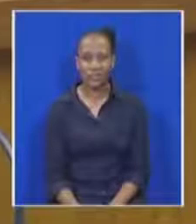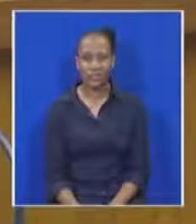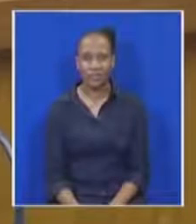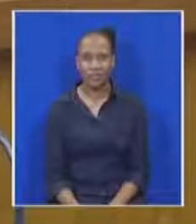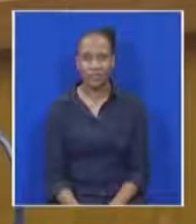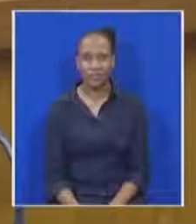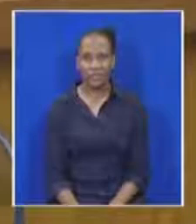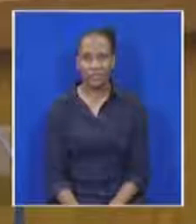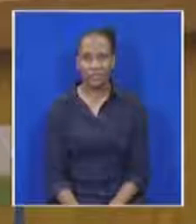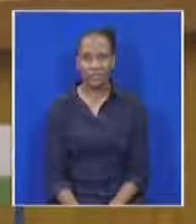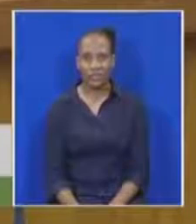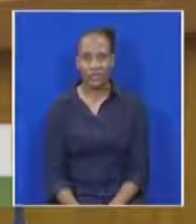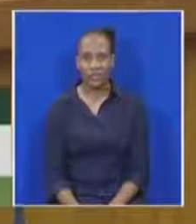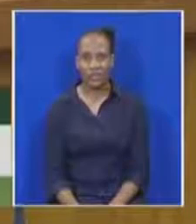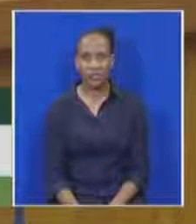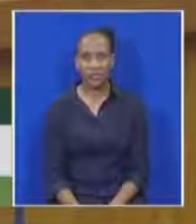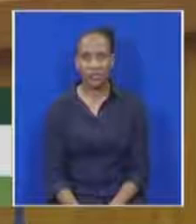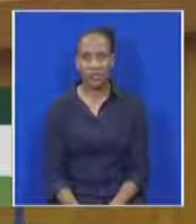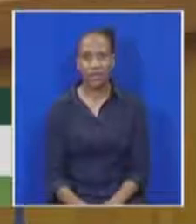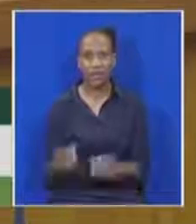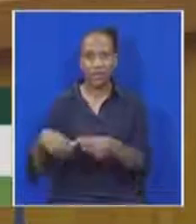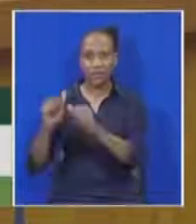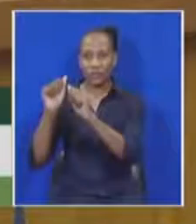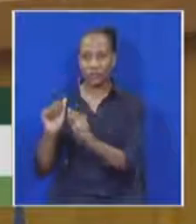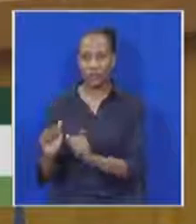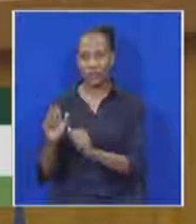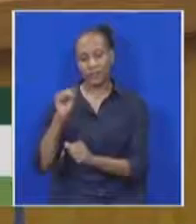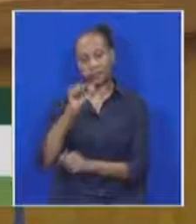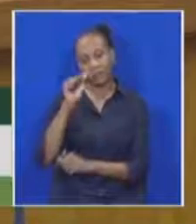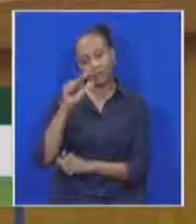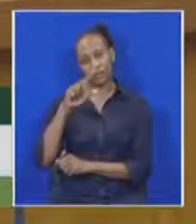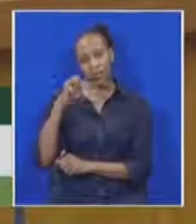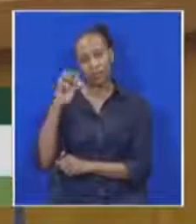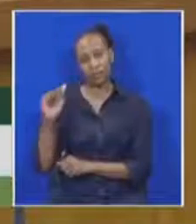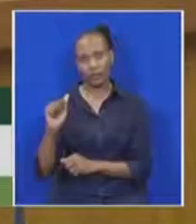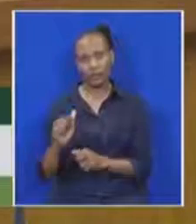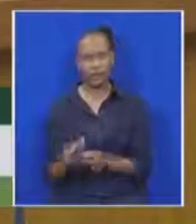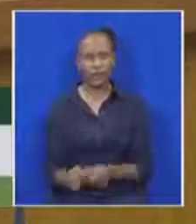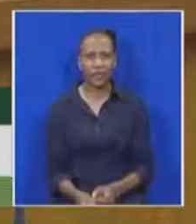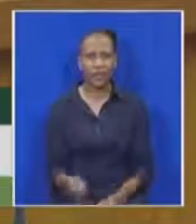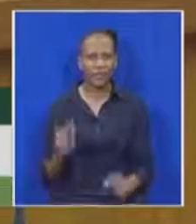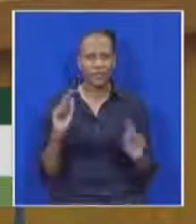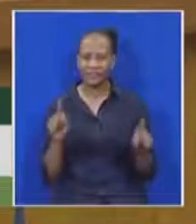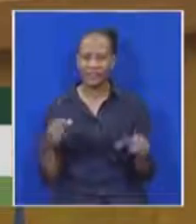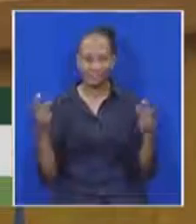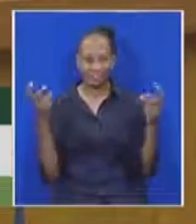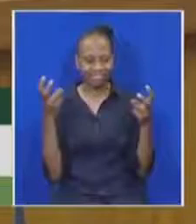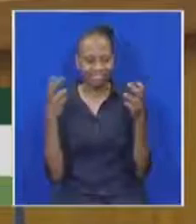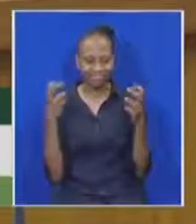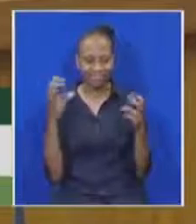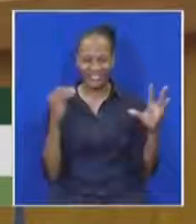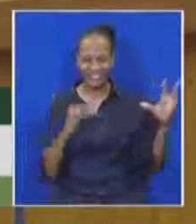the NCOP, you cannot allow a situation to continue like this. It's out of order. You have